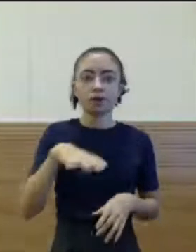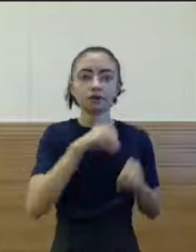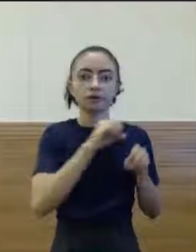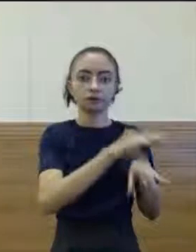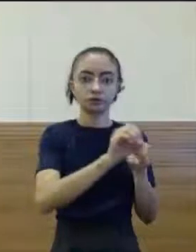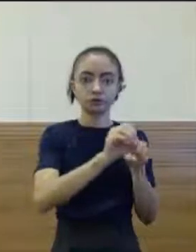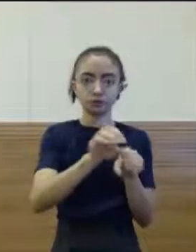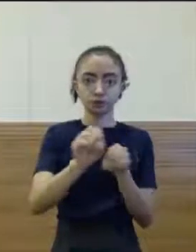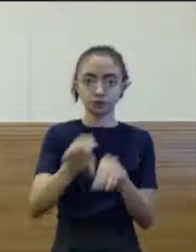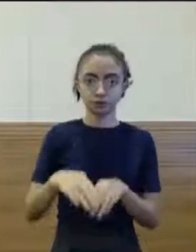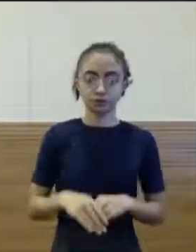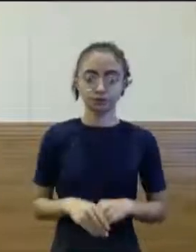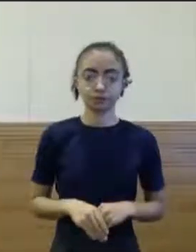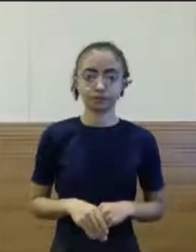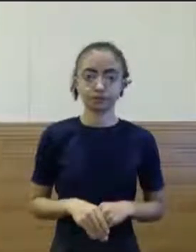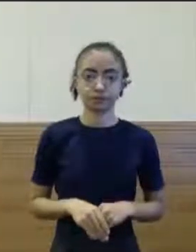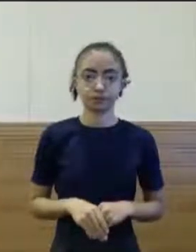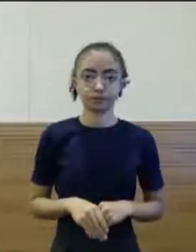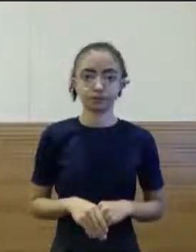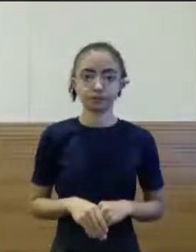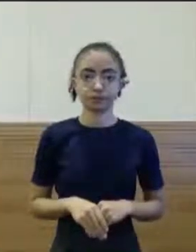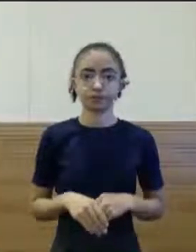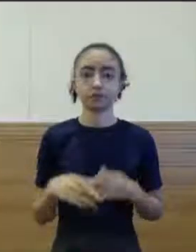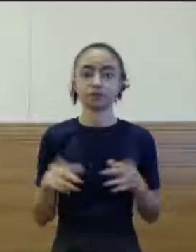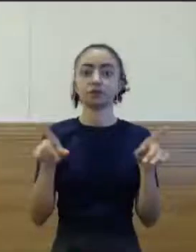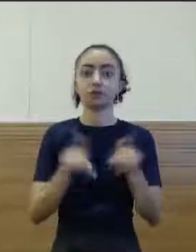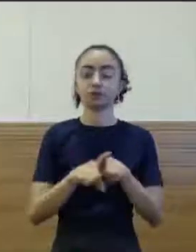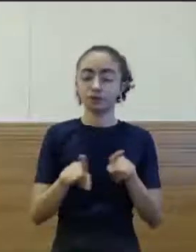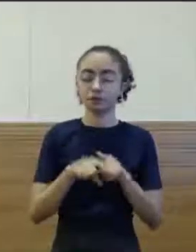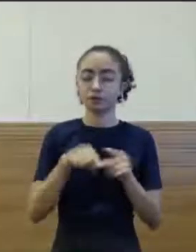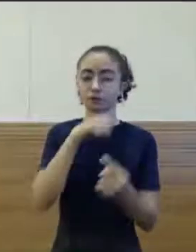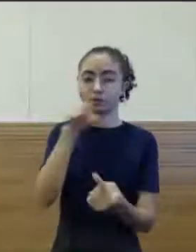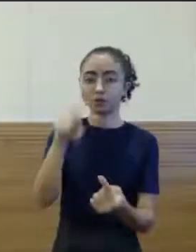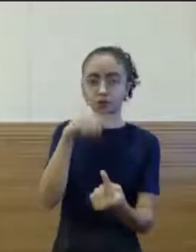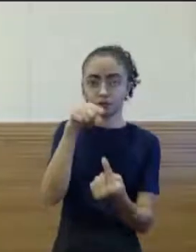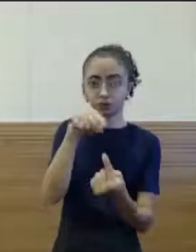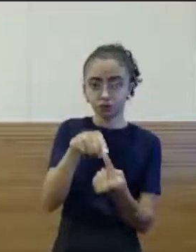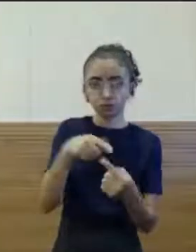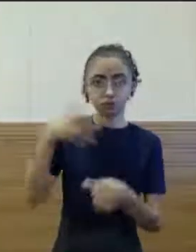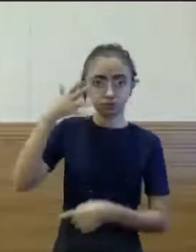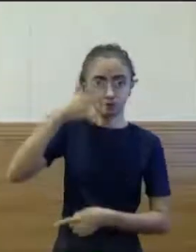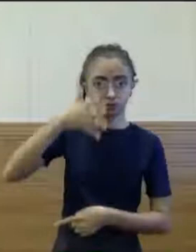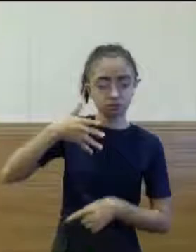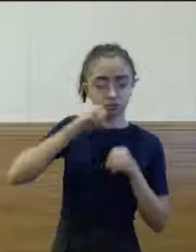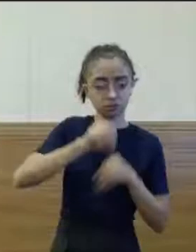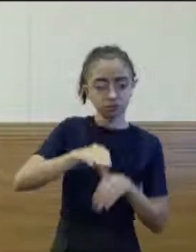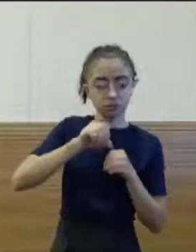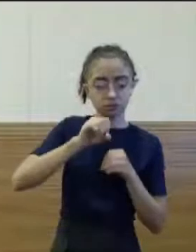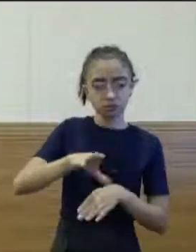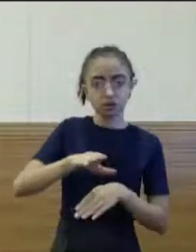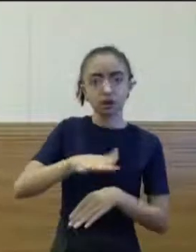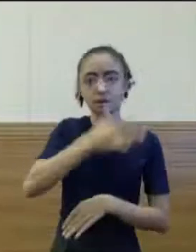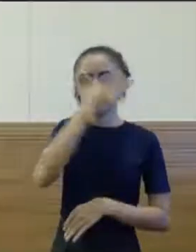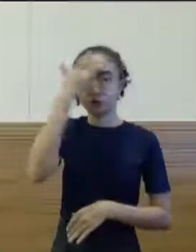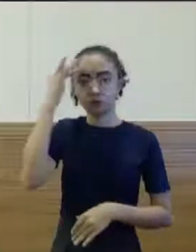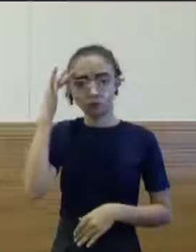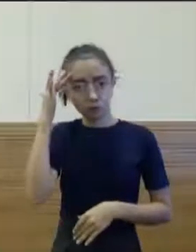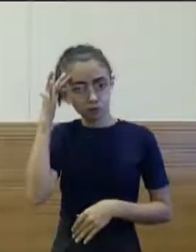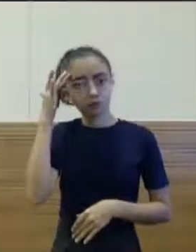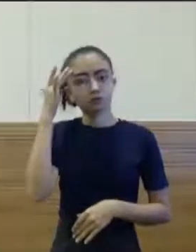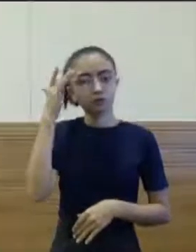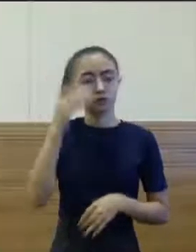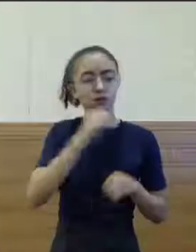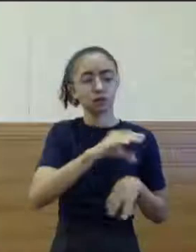First, to have the target of training 600,040,